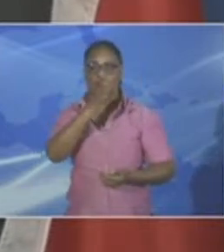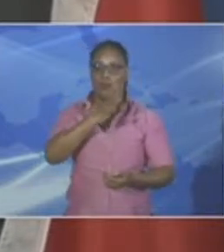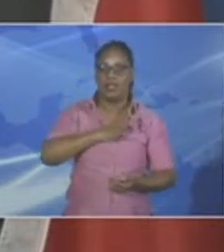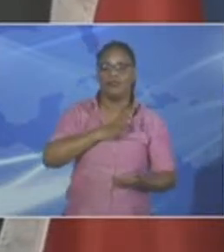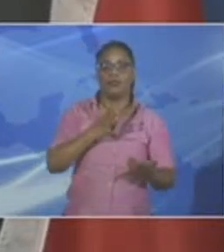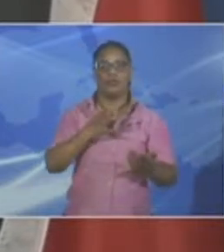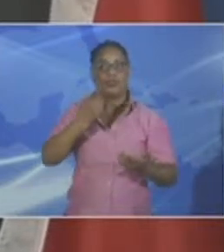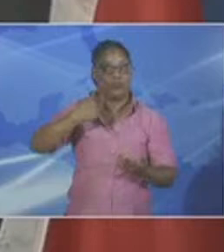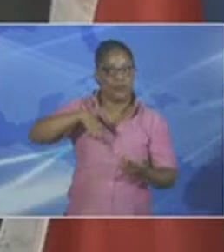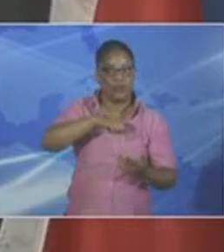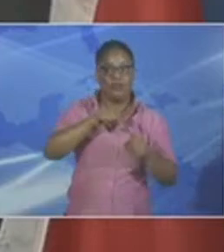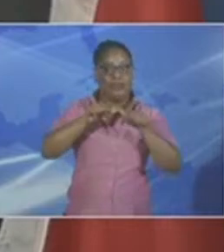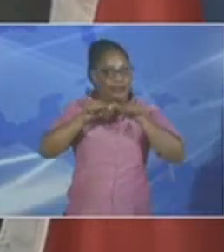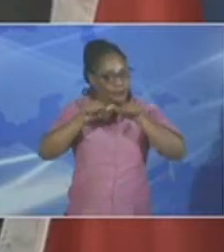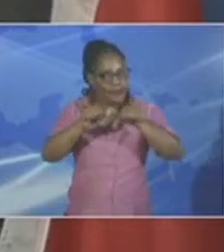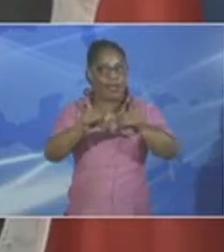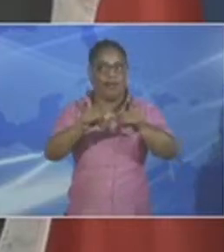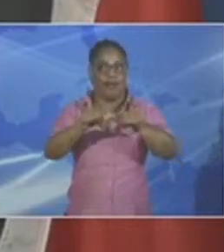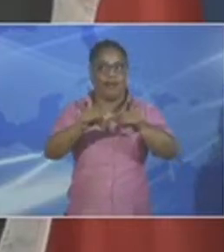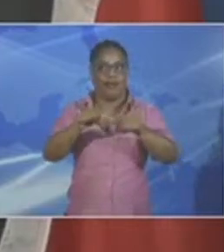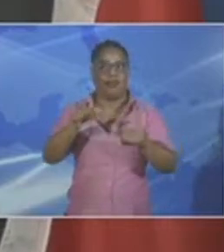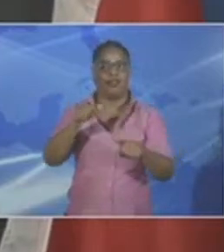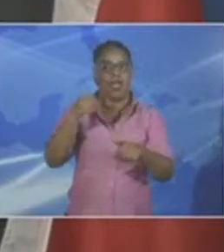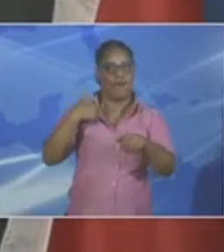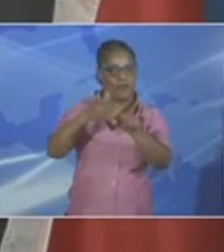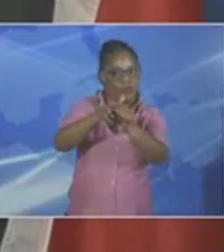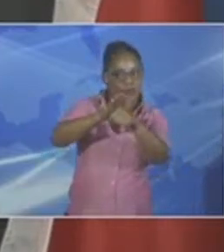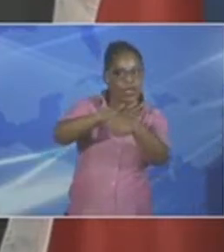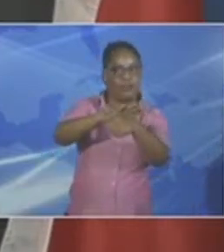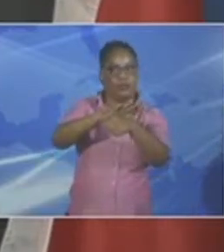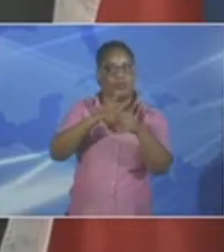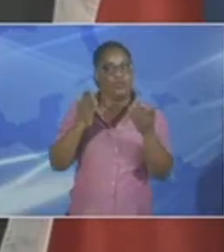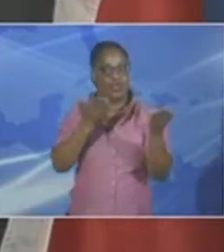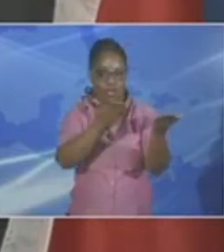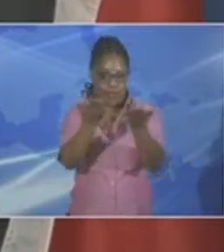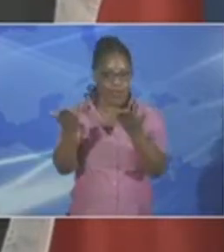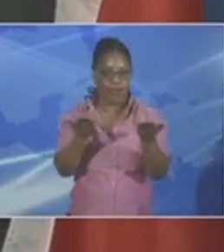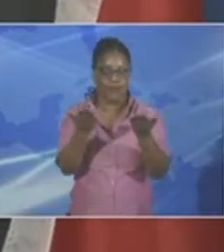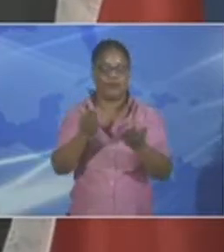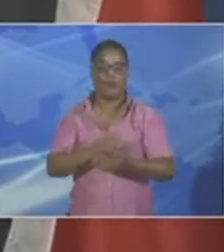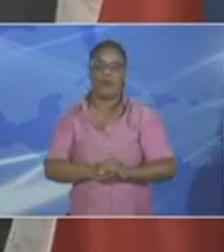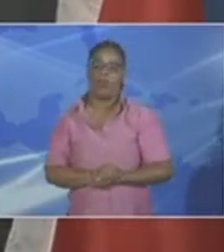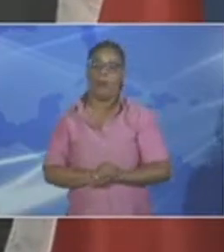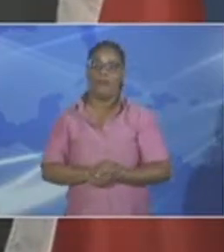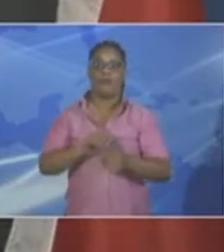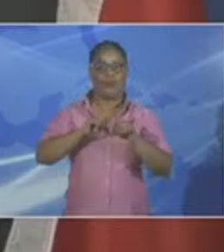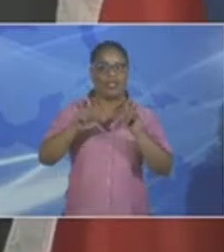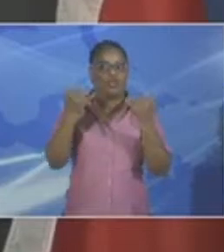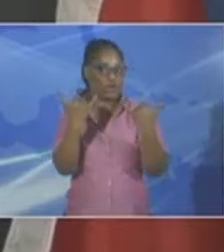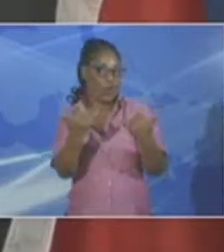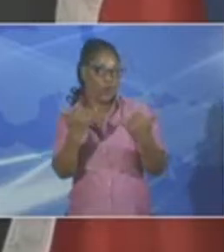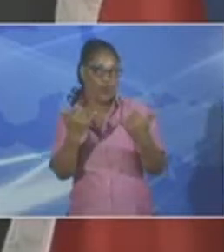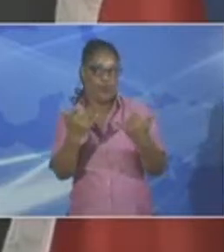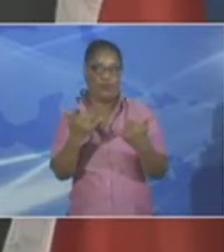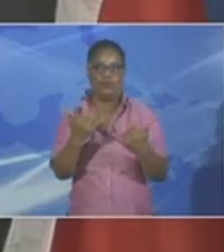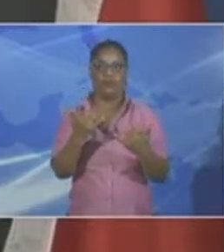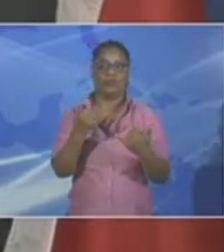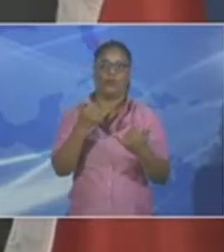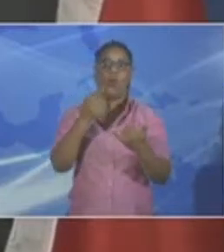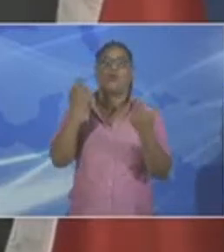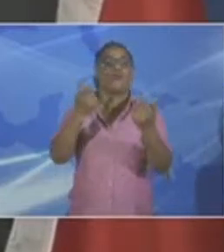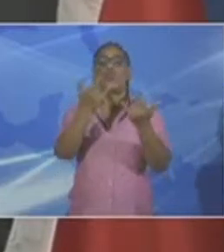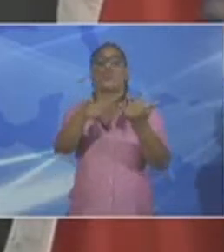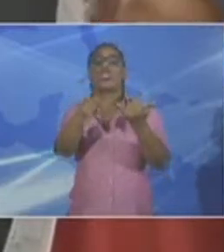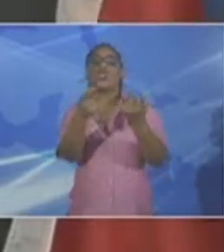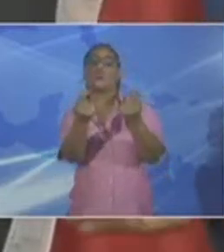in a pandemic. But the response now that is required is not the same response that was